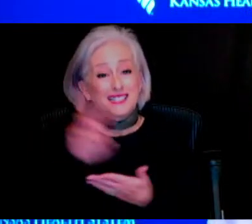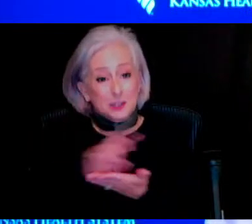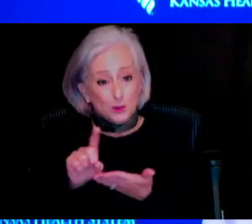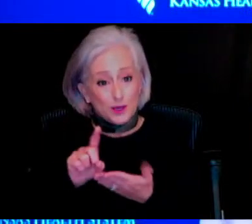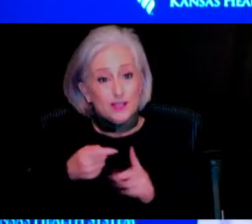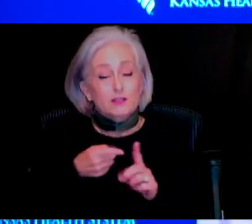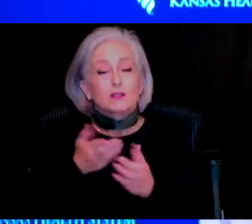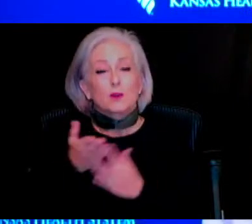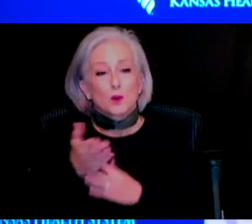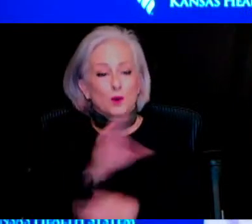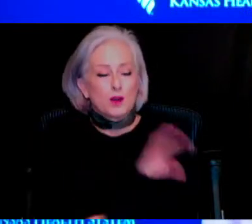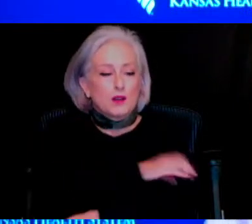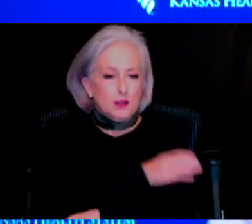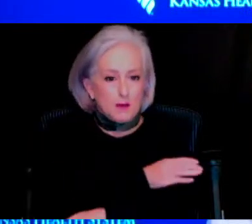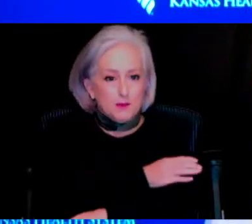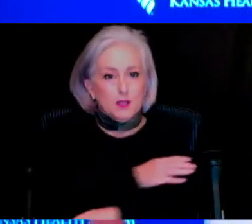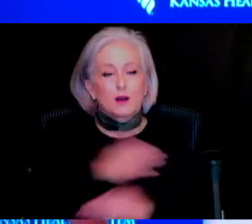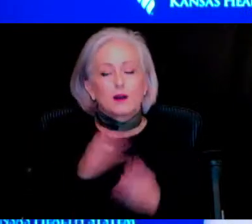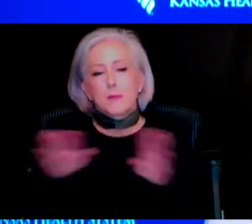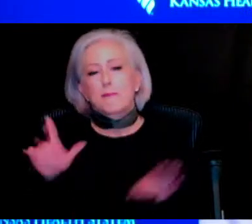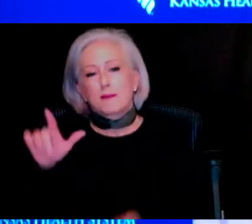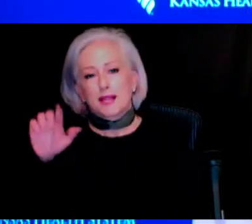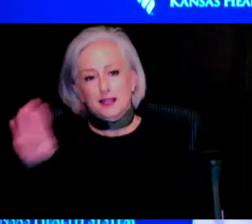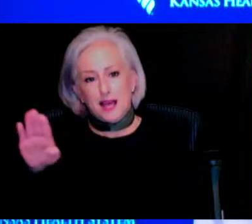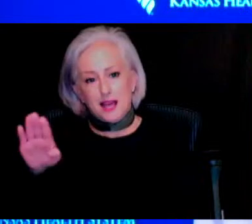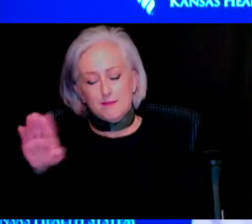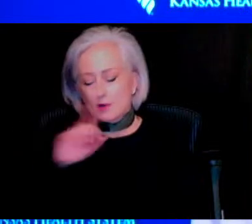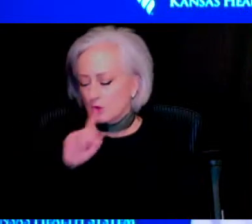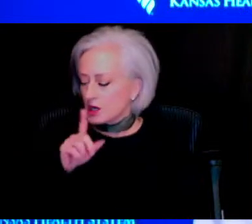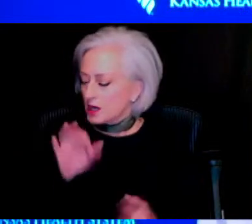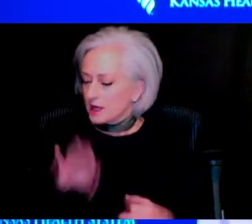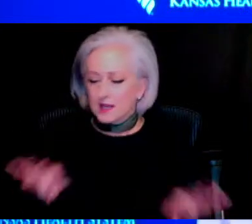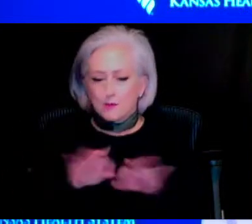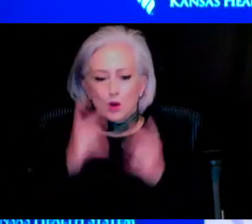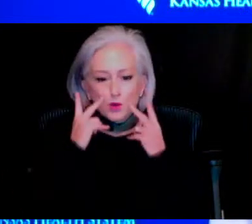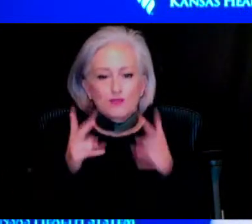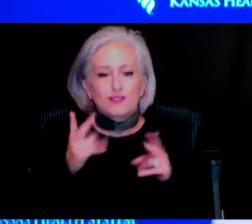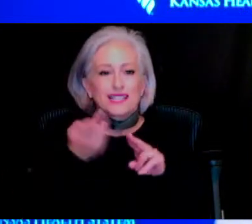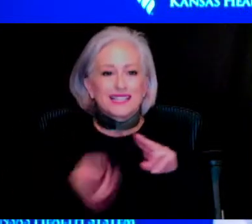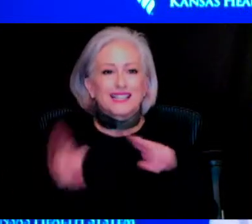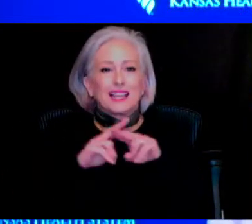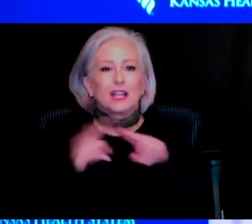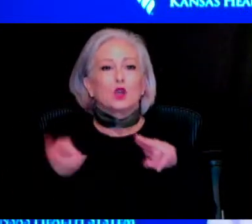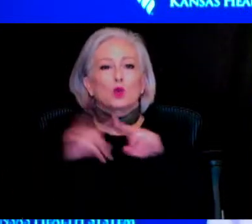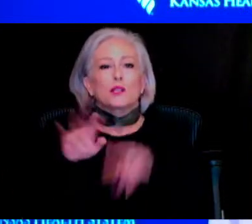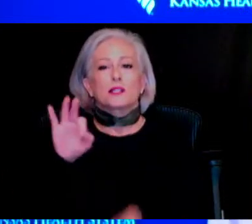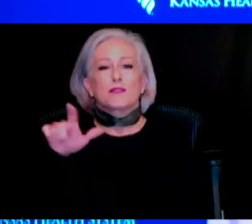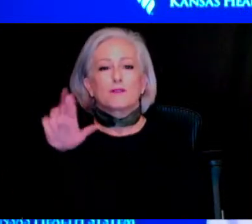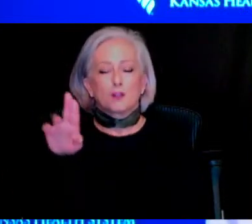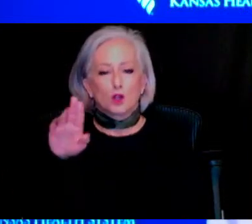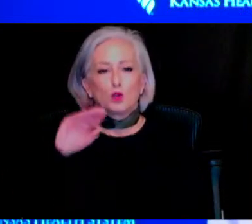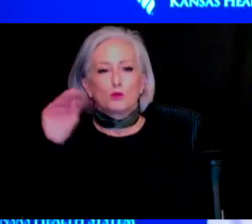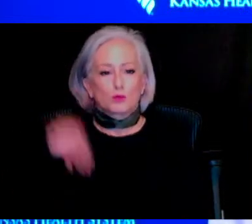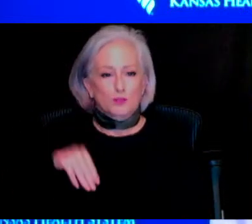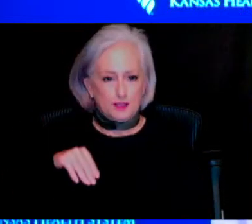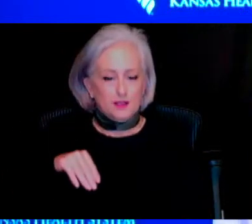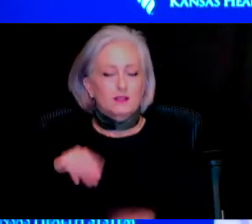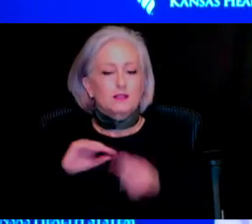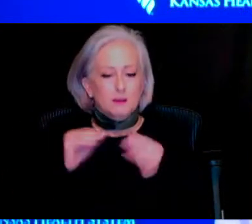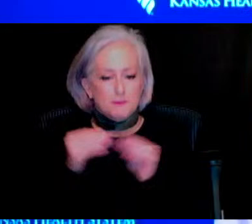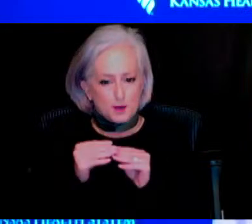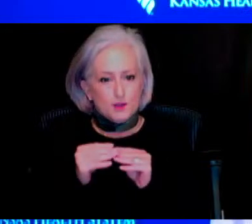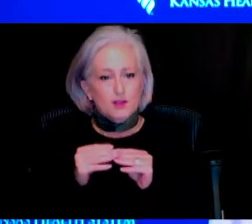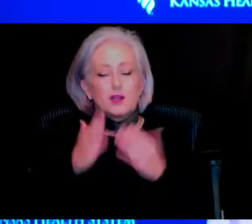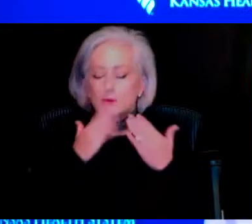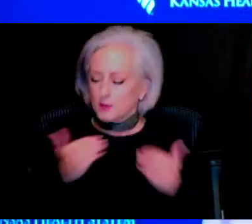public health labs. So it's very important. We are seeing increase in influenza rates. Please go get your influenza vaccine now. You still have time